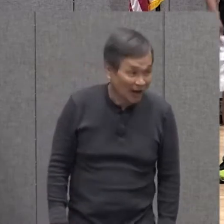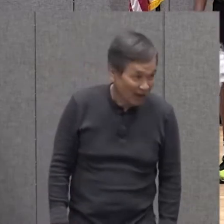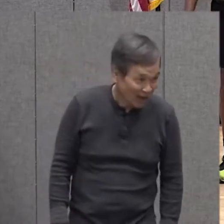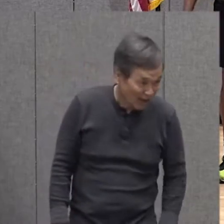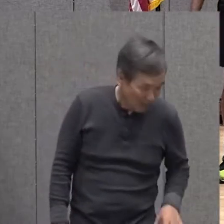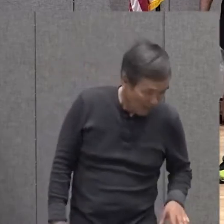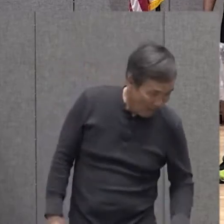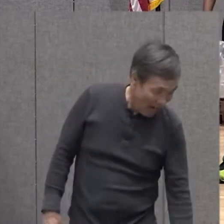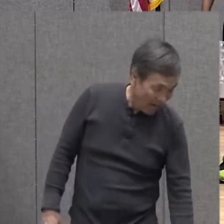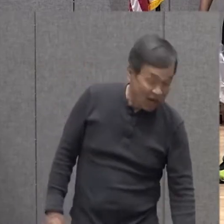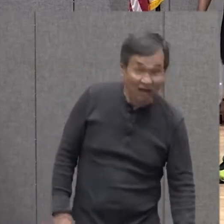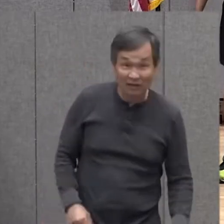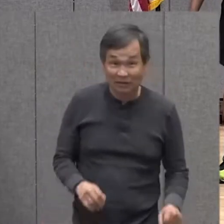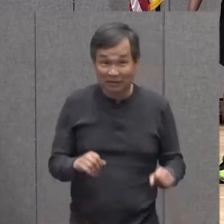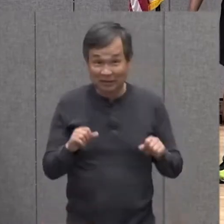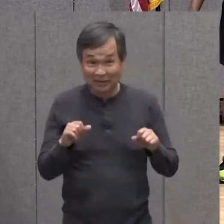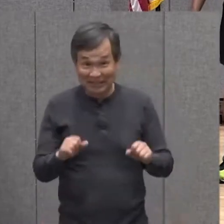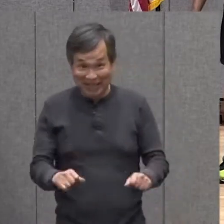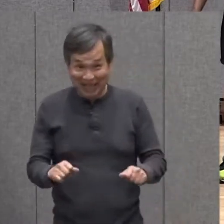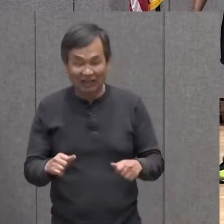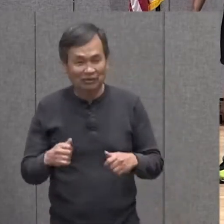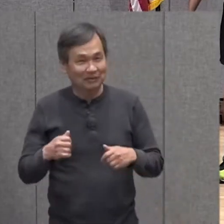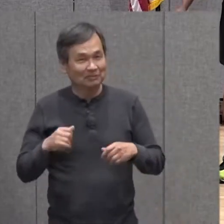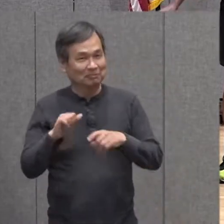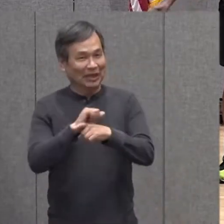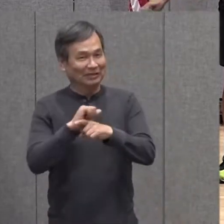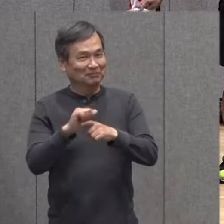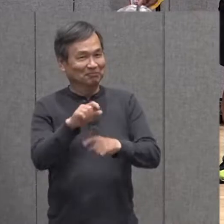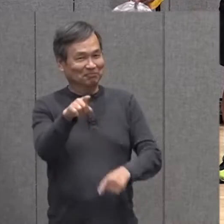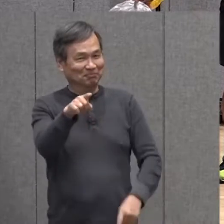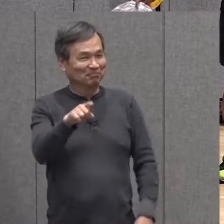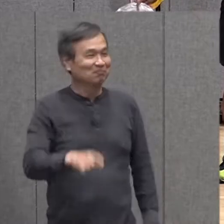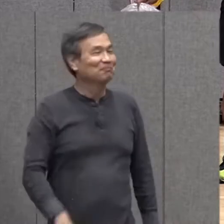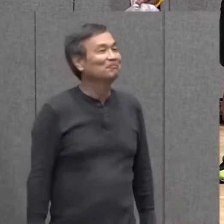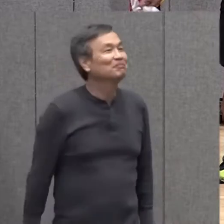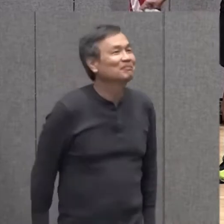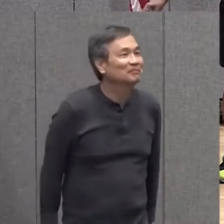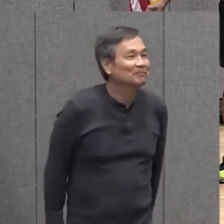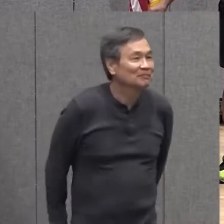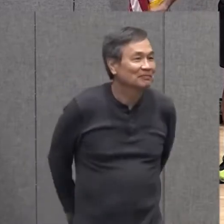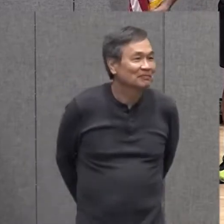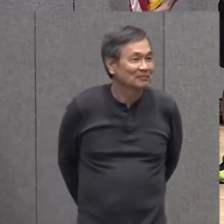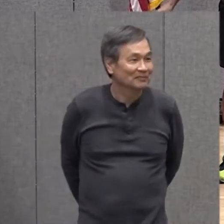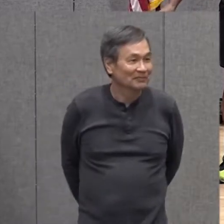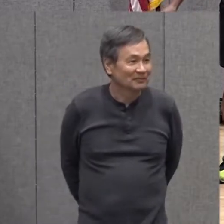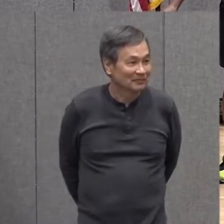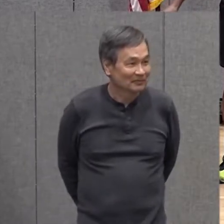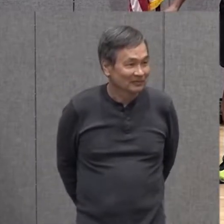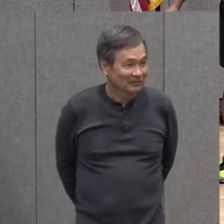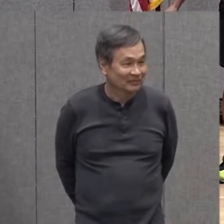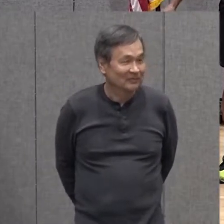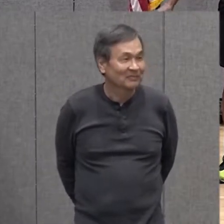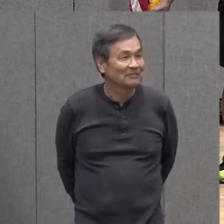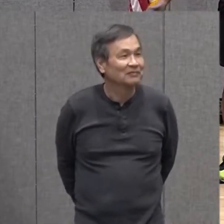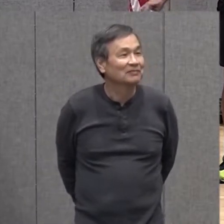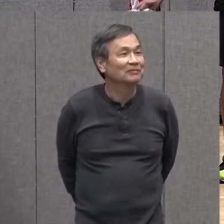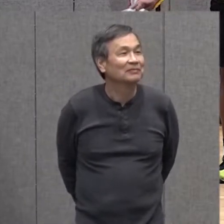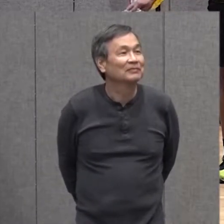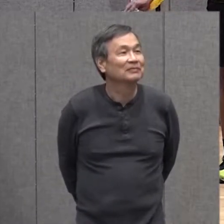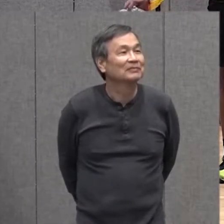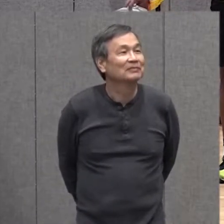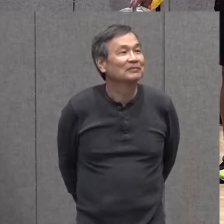going to catch it down at a low level below my knees. Looks something like this. Oh, miren, ahora estamos haciendo otro